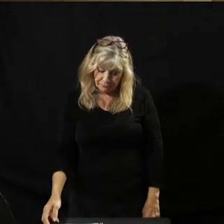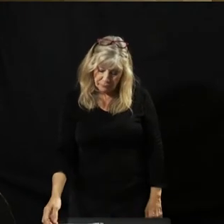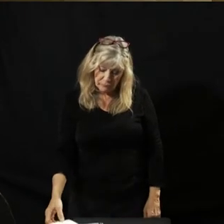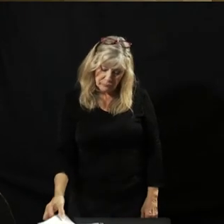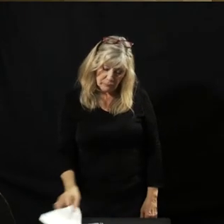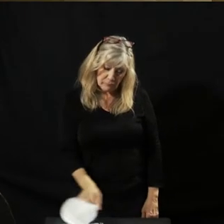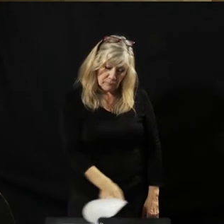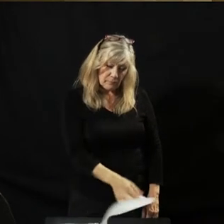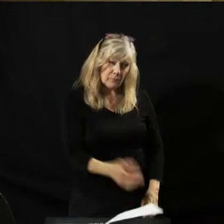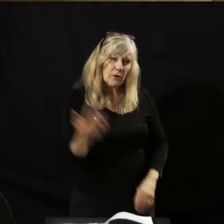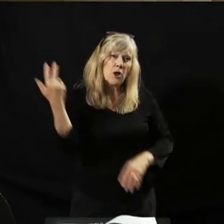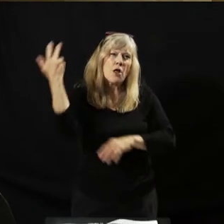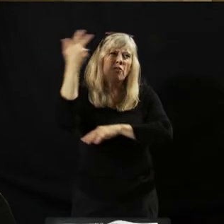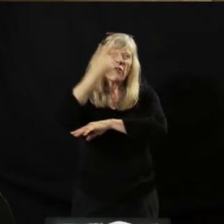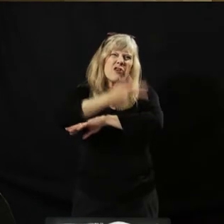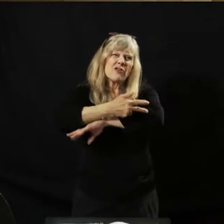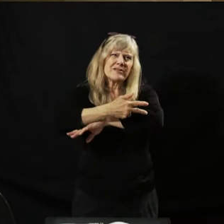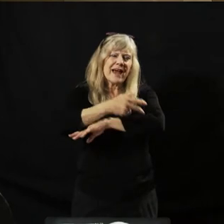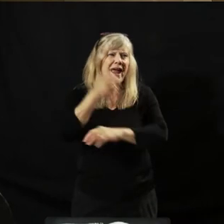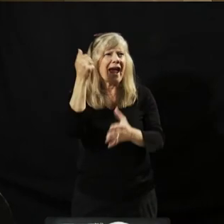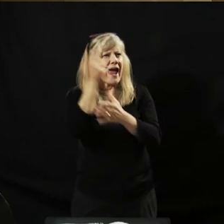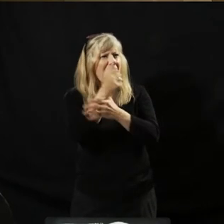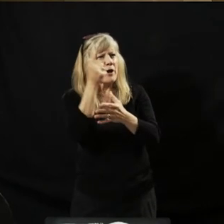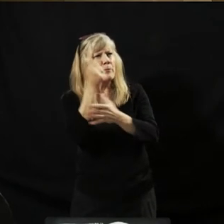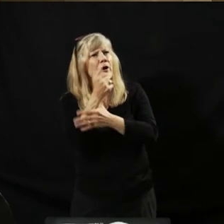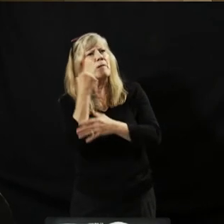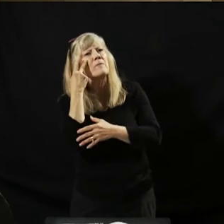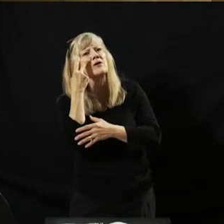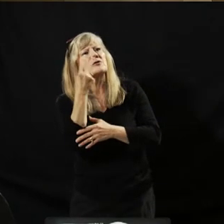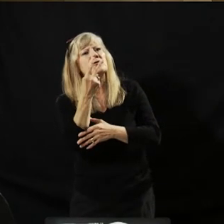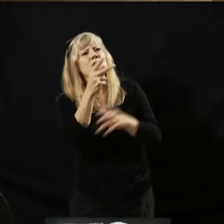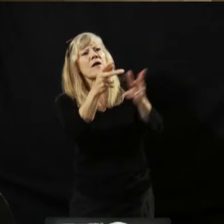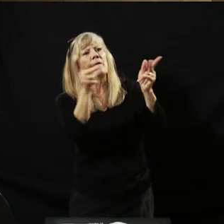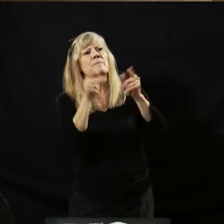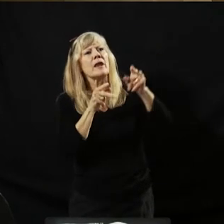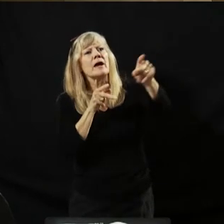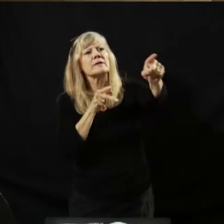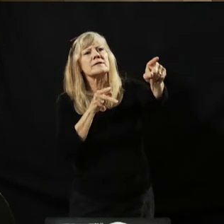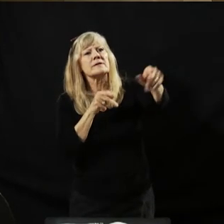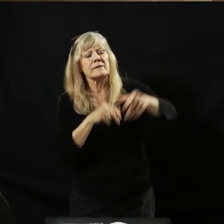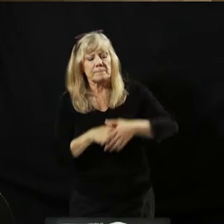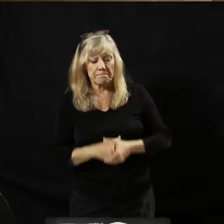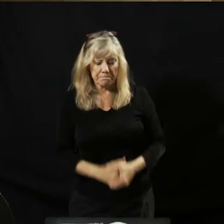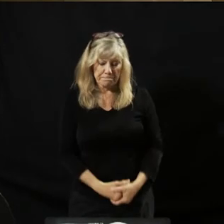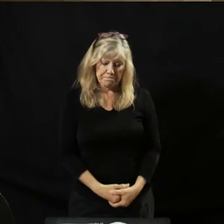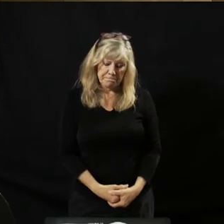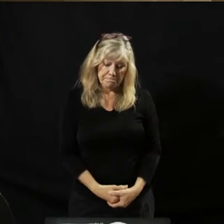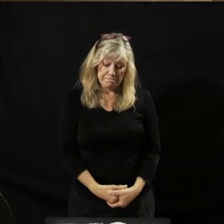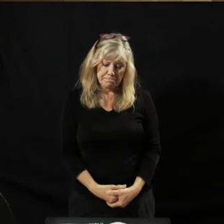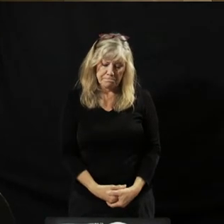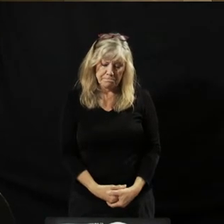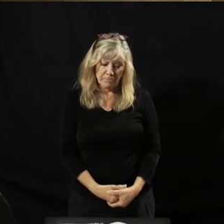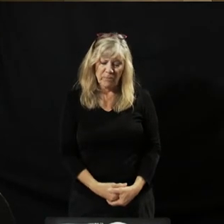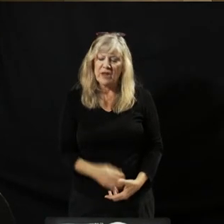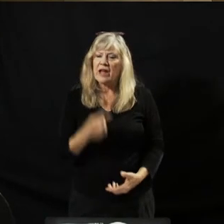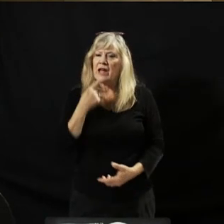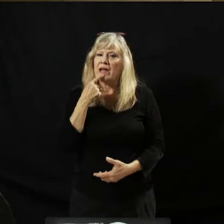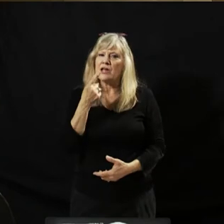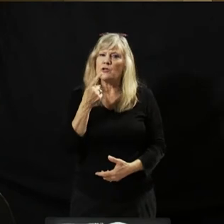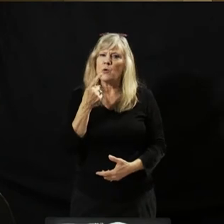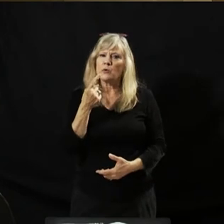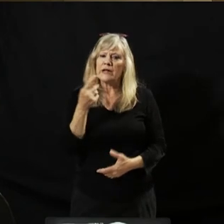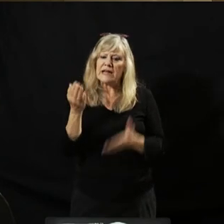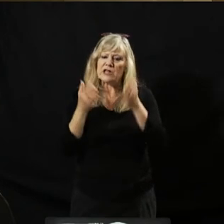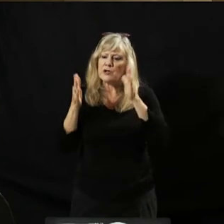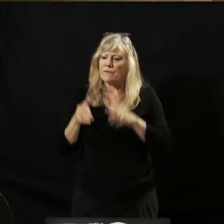On the third day, Abraham got sight of the place from afar. Then he said to his